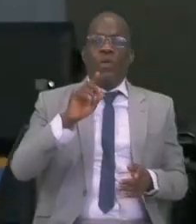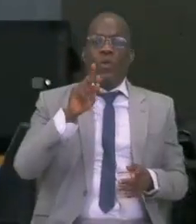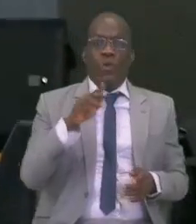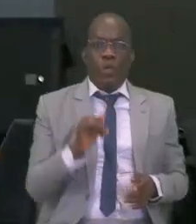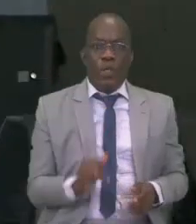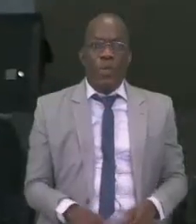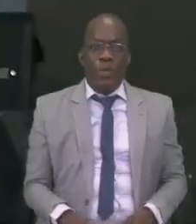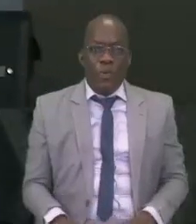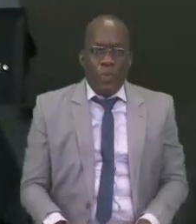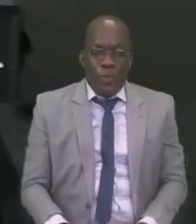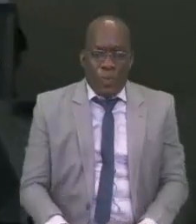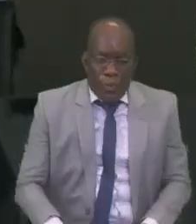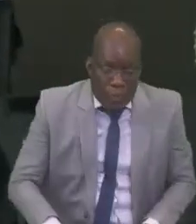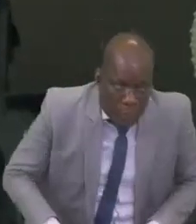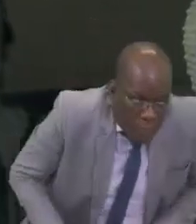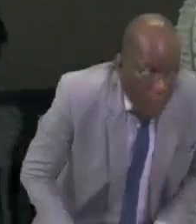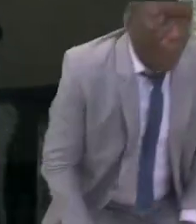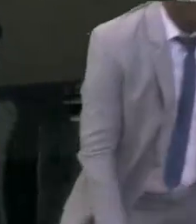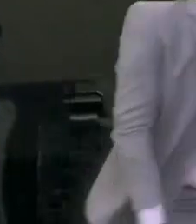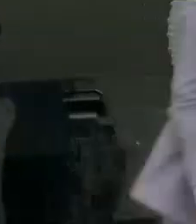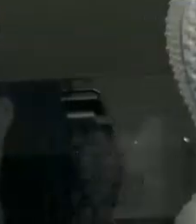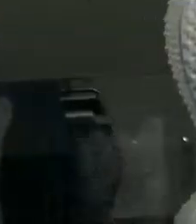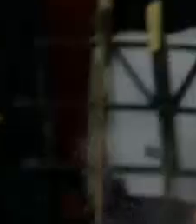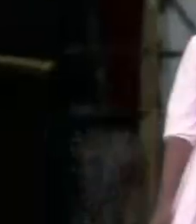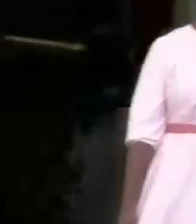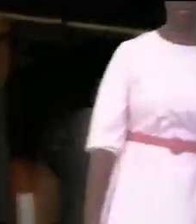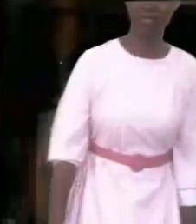Thank you, Pastor. Praise the Lord.